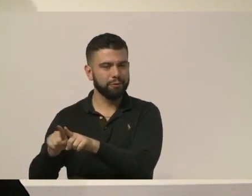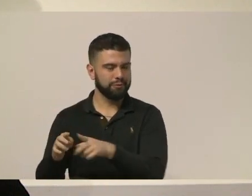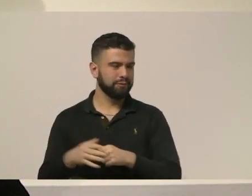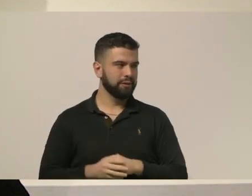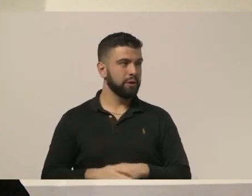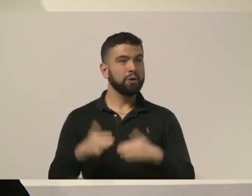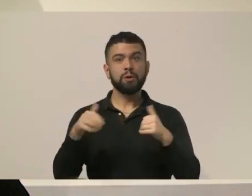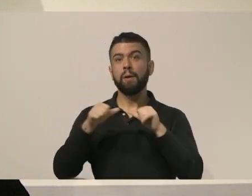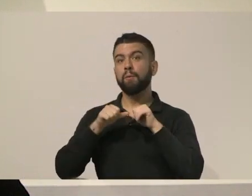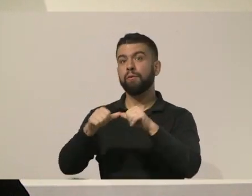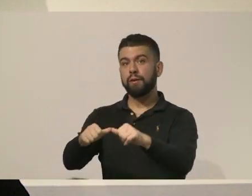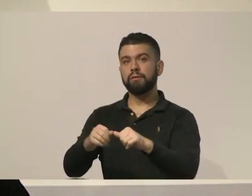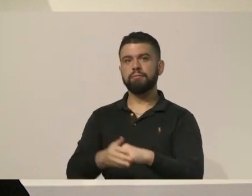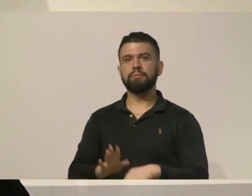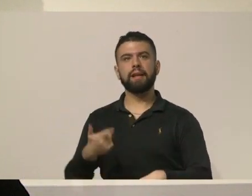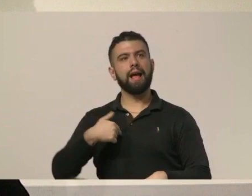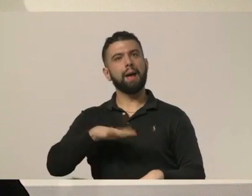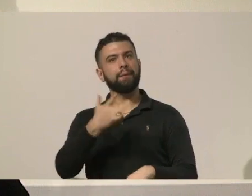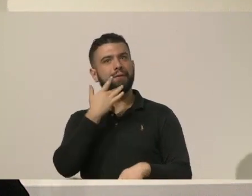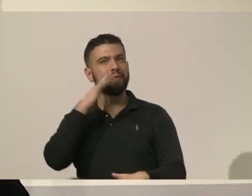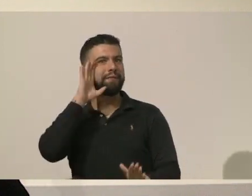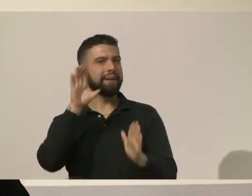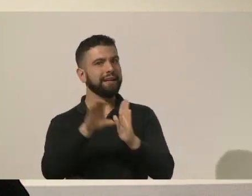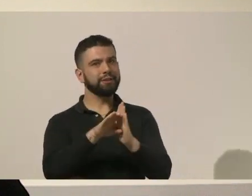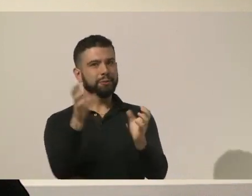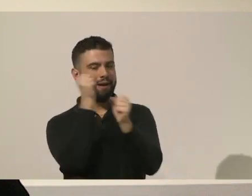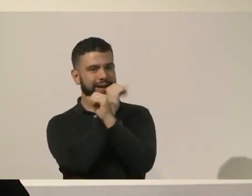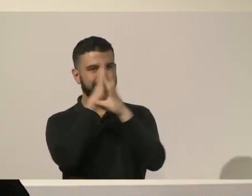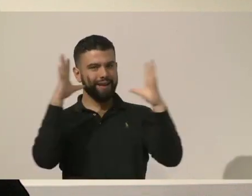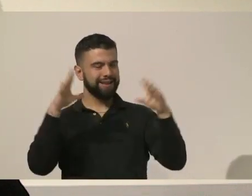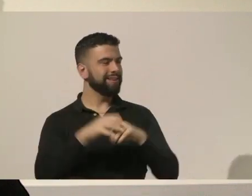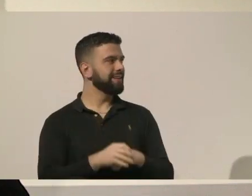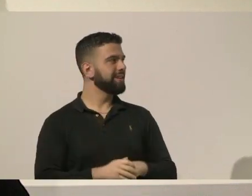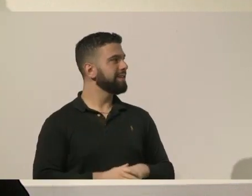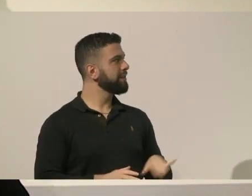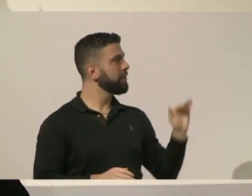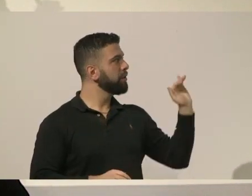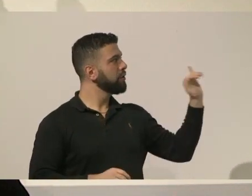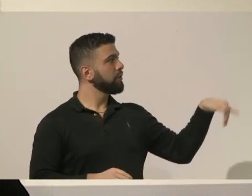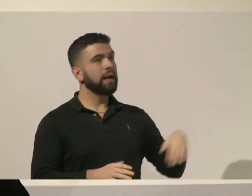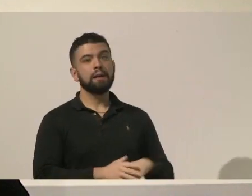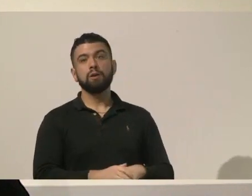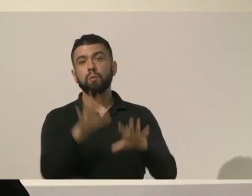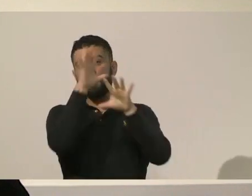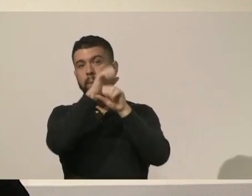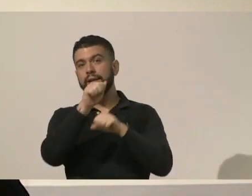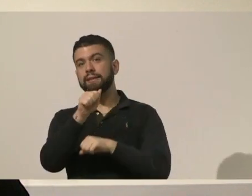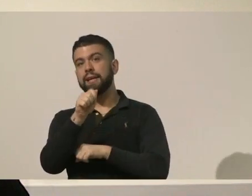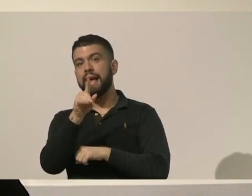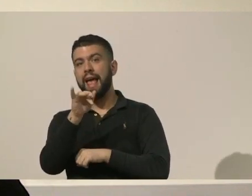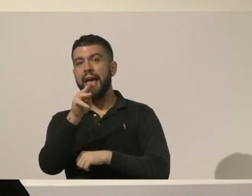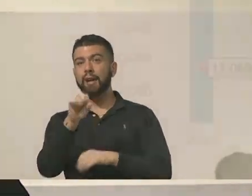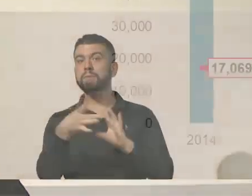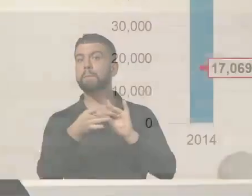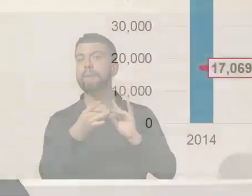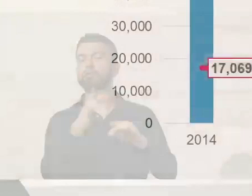I wanted to show, I like visuals, so I wanted to share a visual for what President Adams mentioned earlier, that this is the first